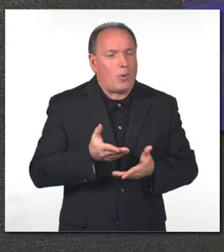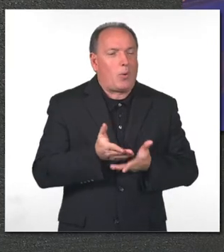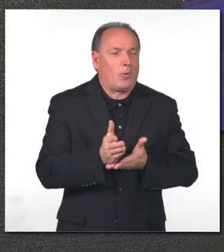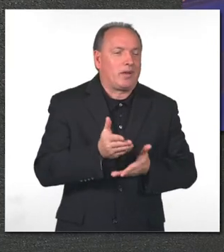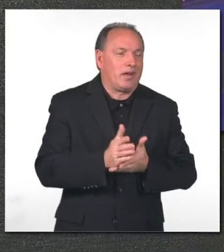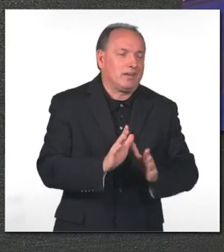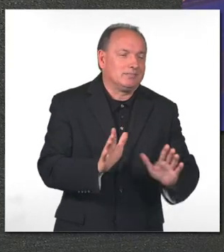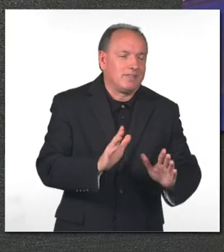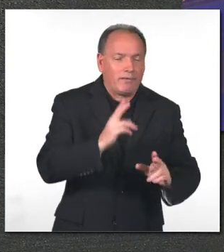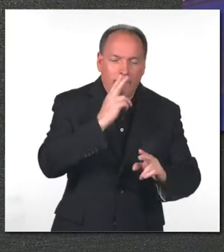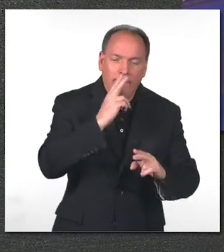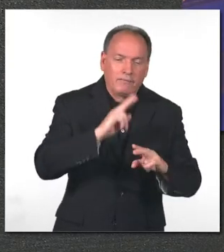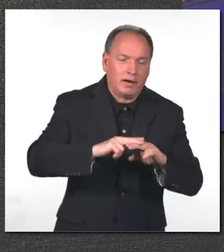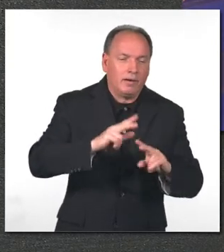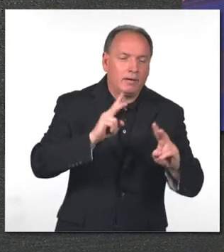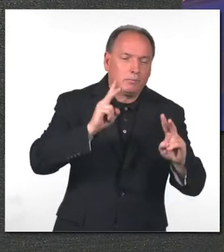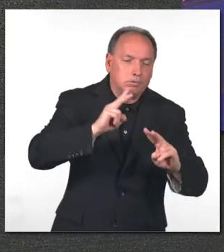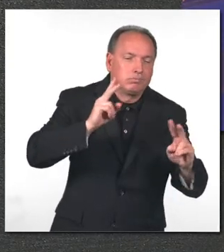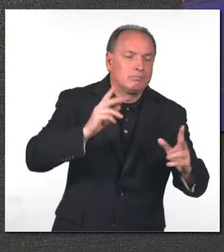fun accident.